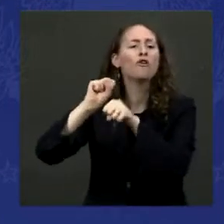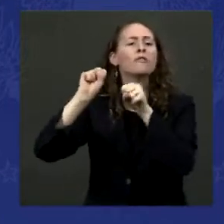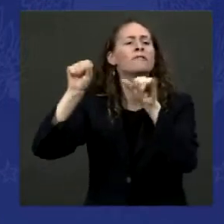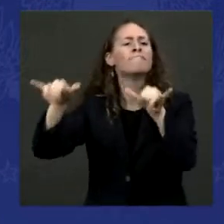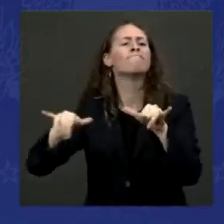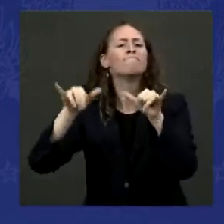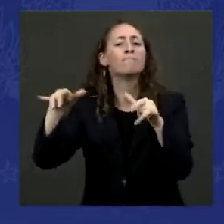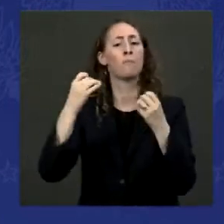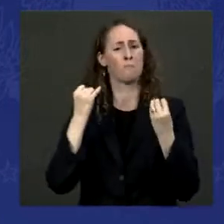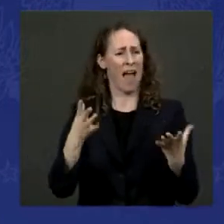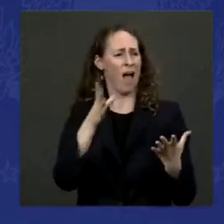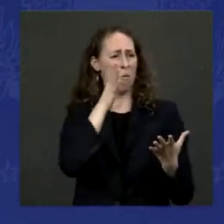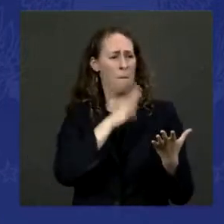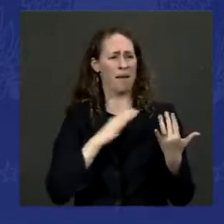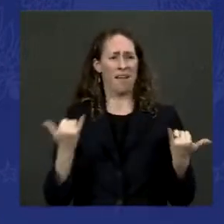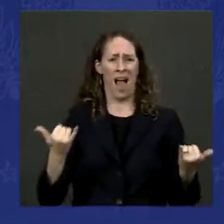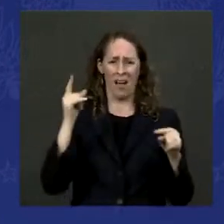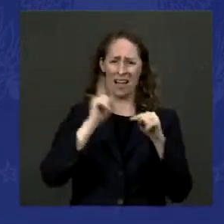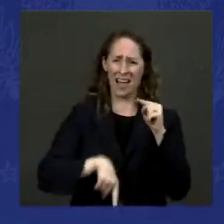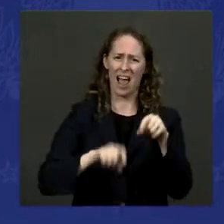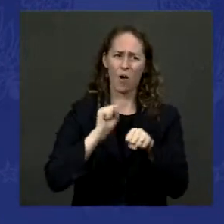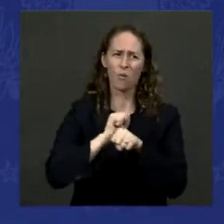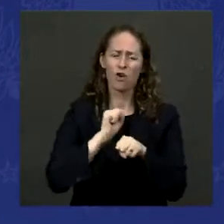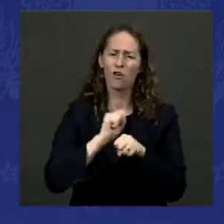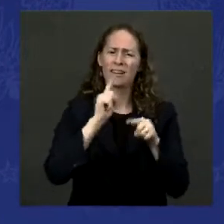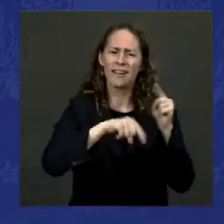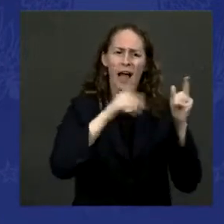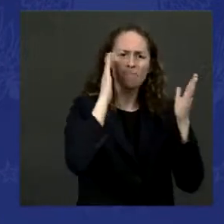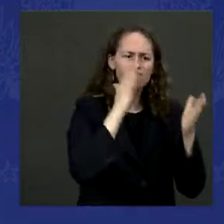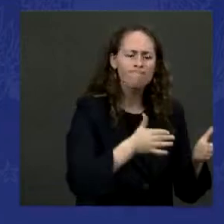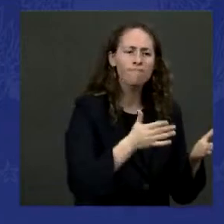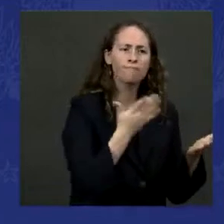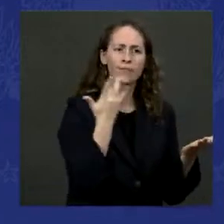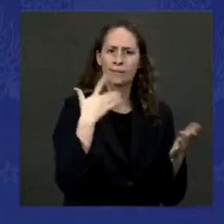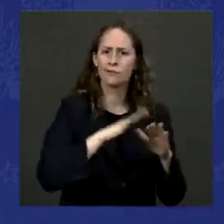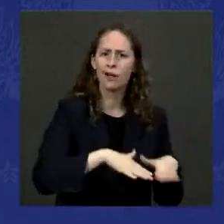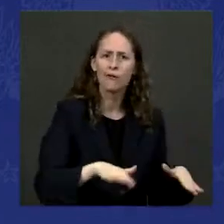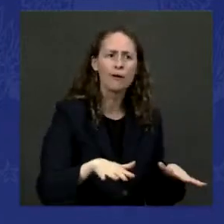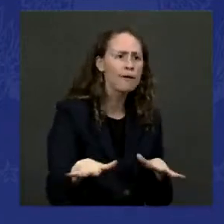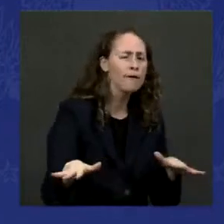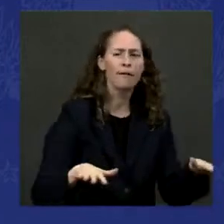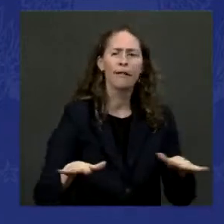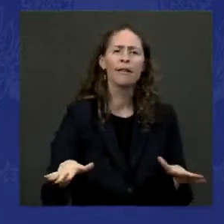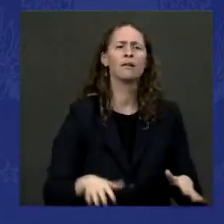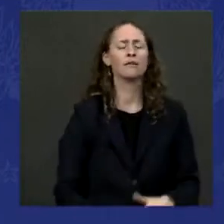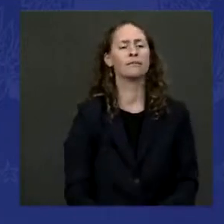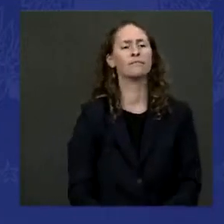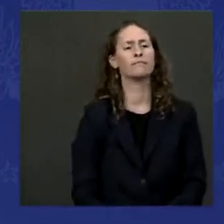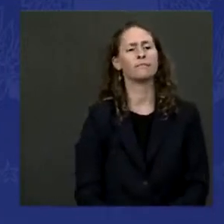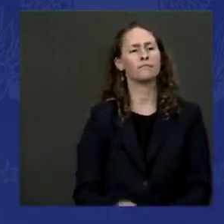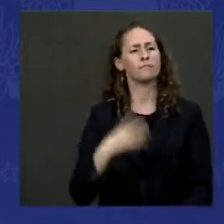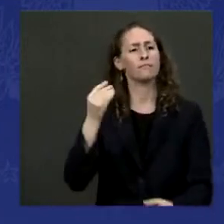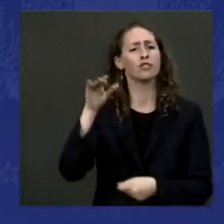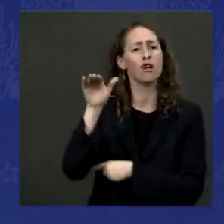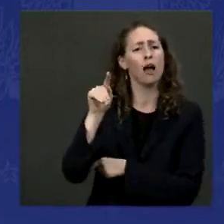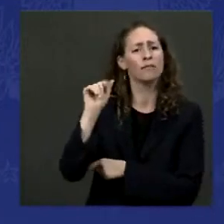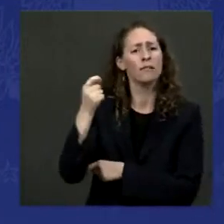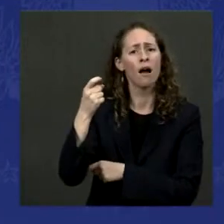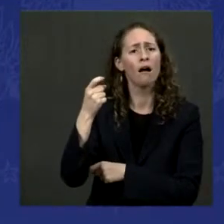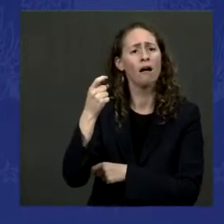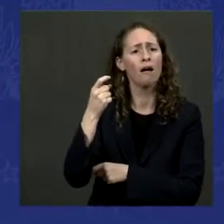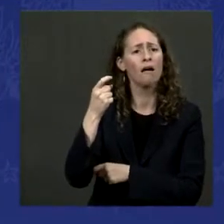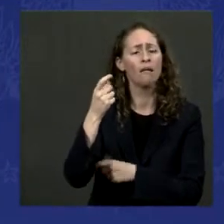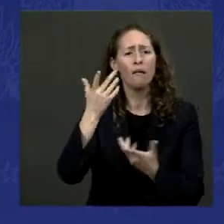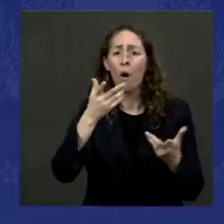because they don't have any way to take care of their children. So to give a tax cut to a working mom to be able to afford